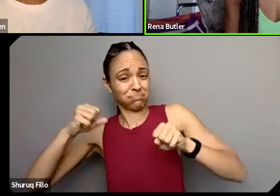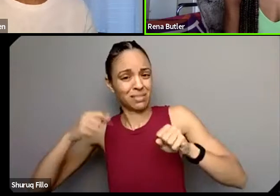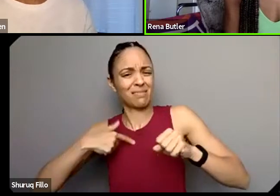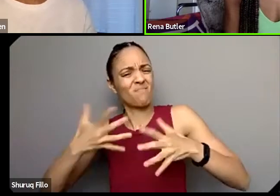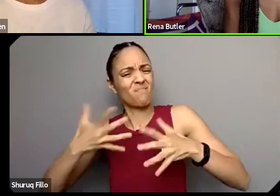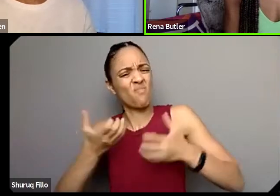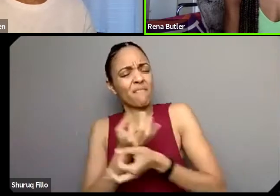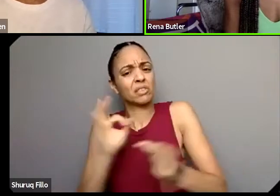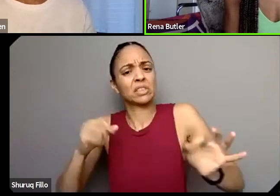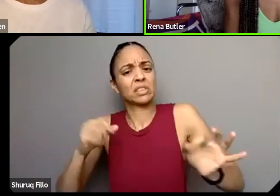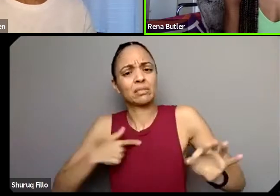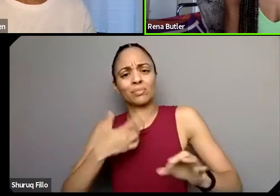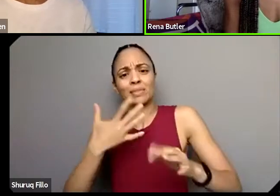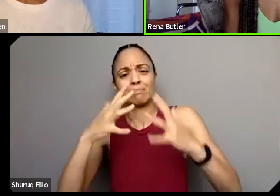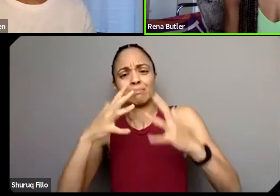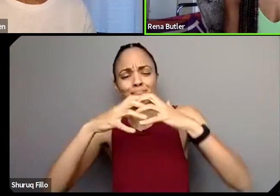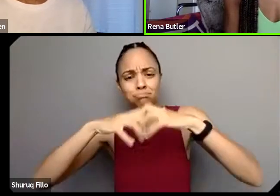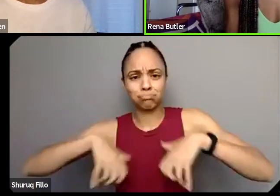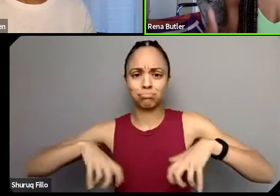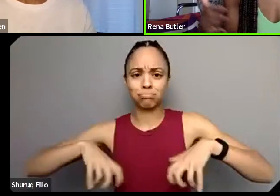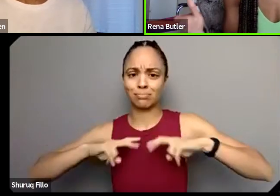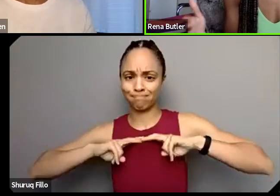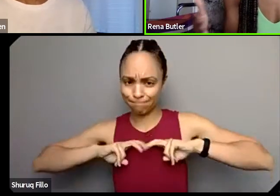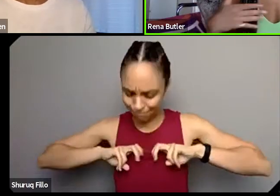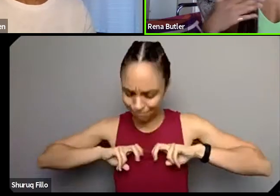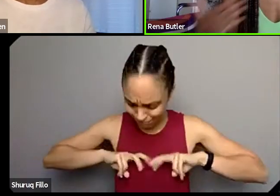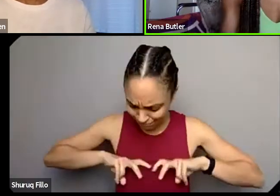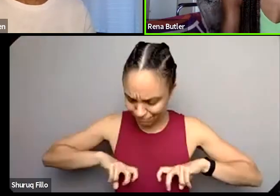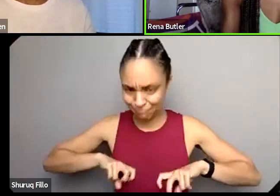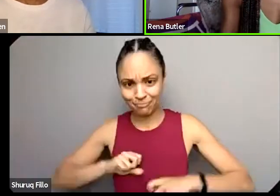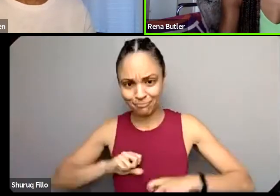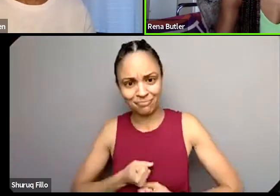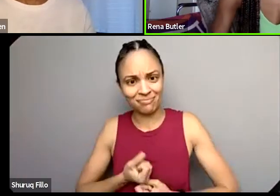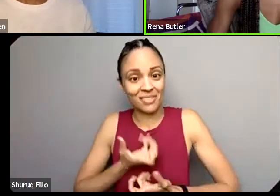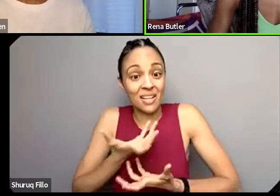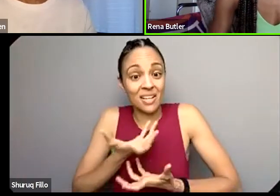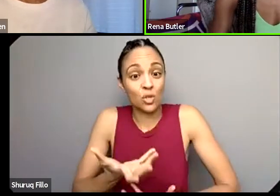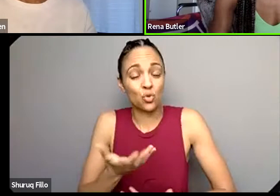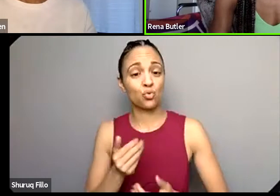just unravel and try something else and to innovate self?